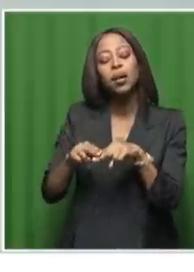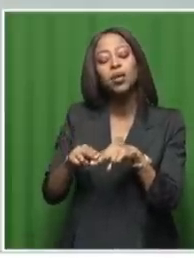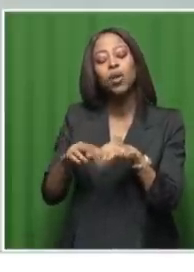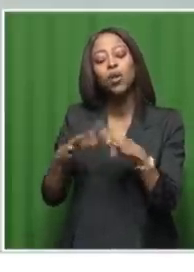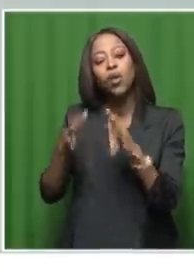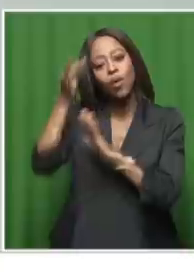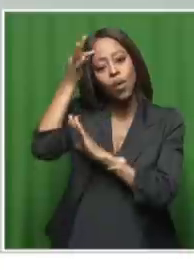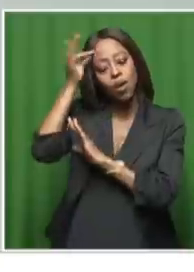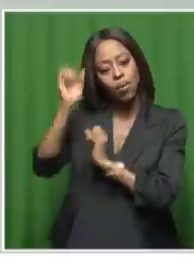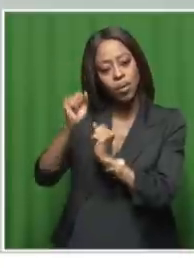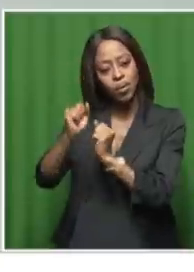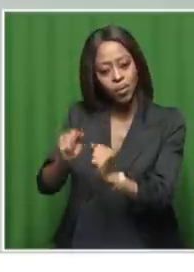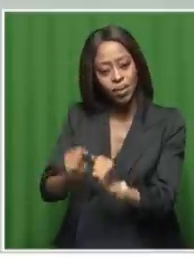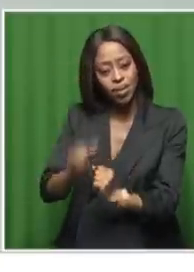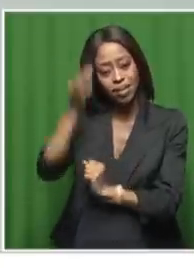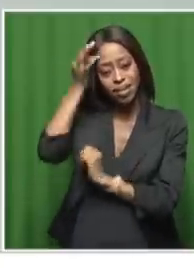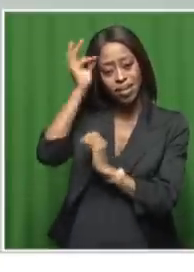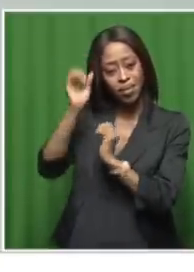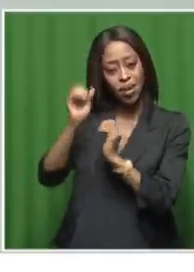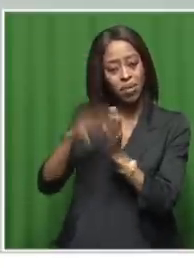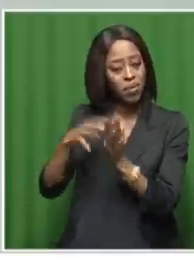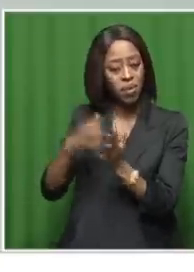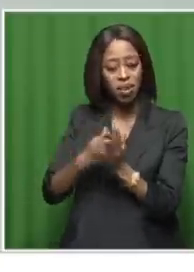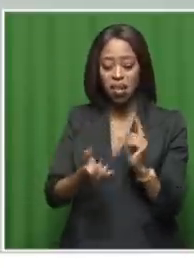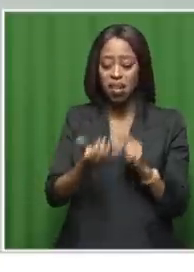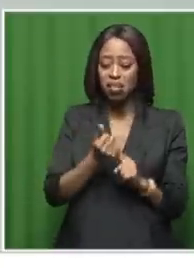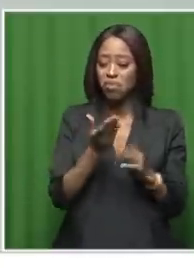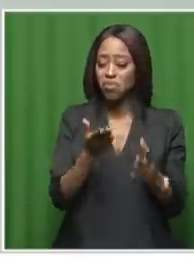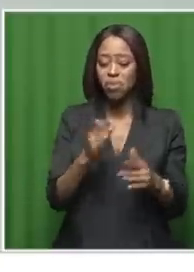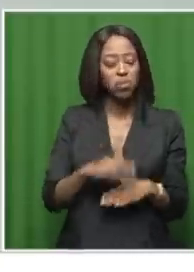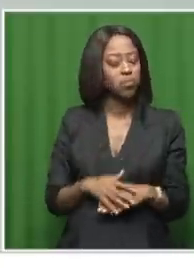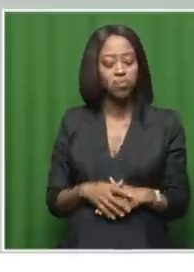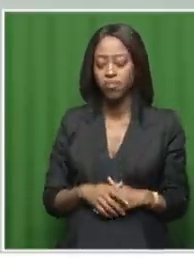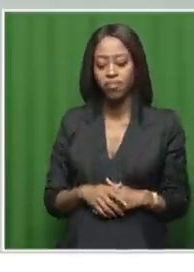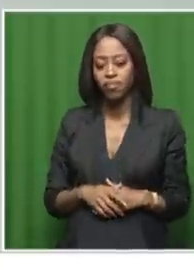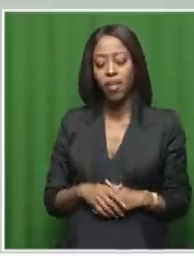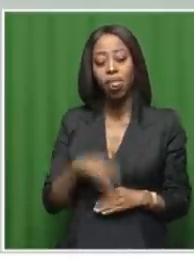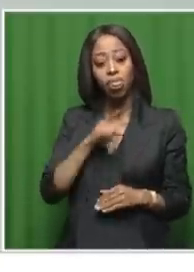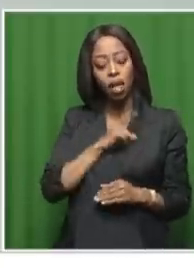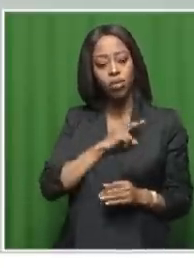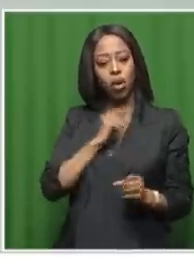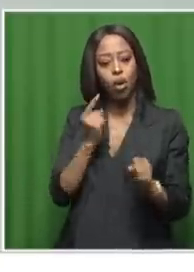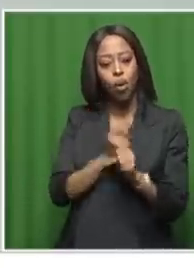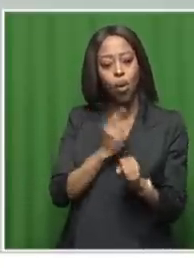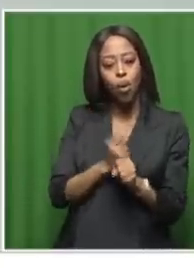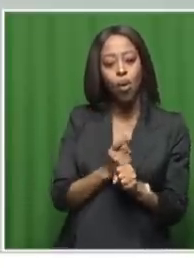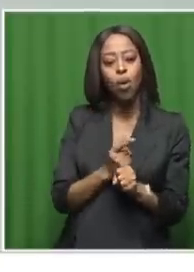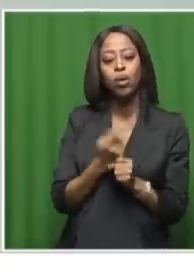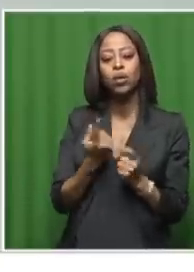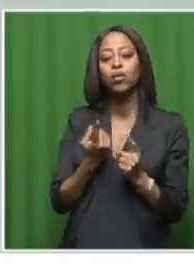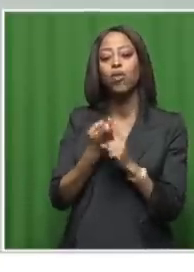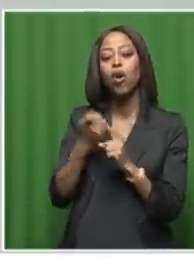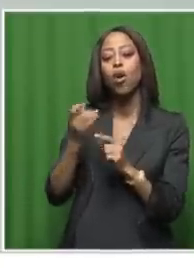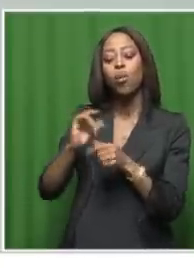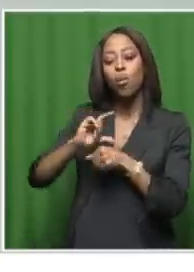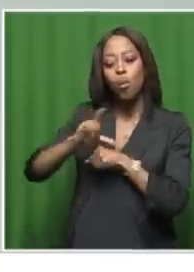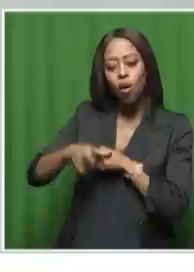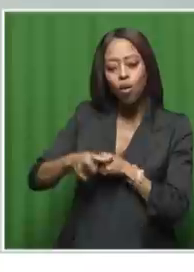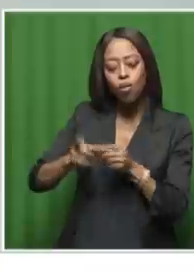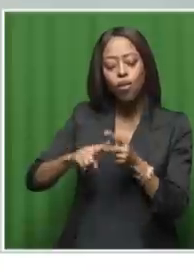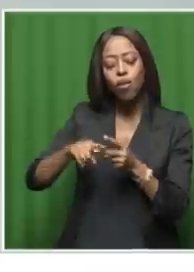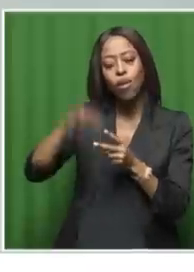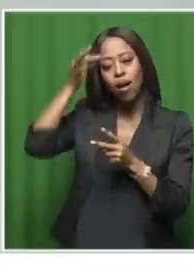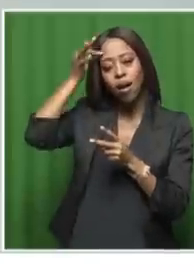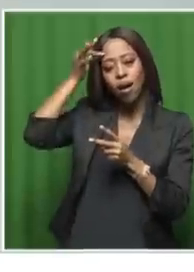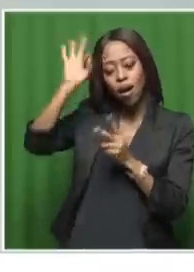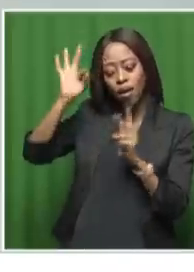state is weaker, we're not going to be able to achieve this. And this is why at all times, when we come from conferences and government,